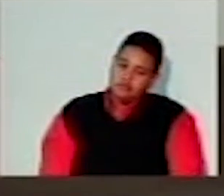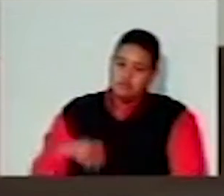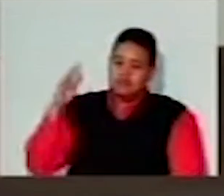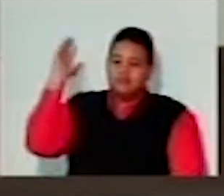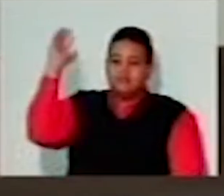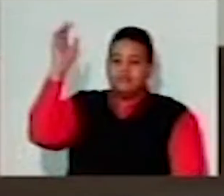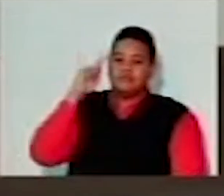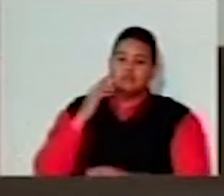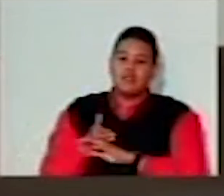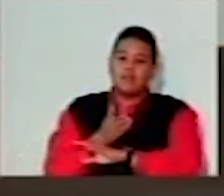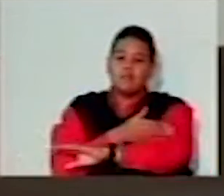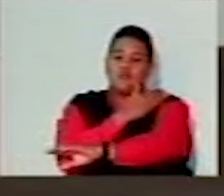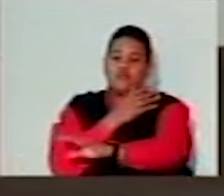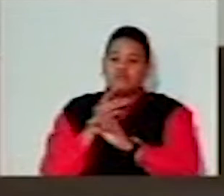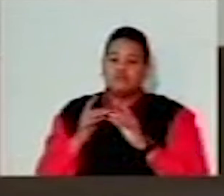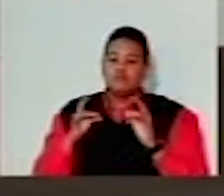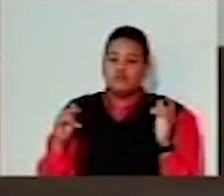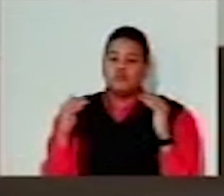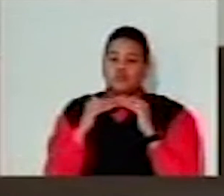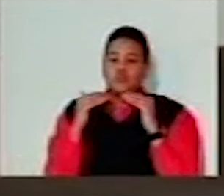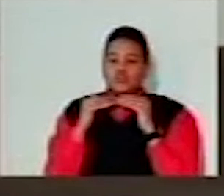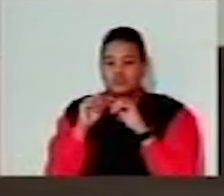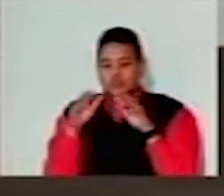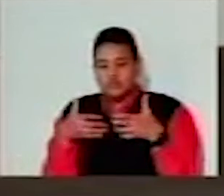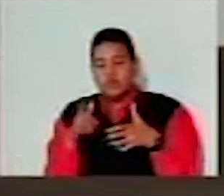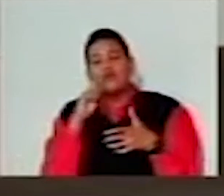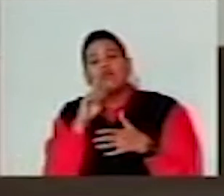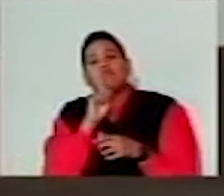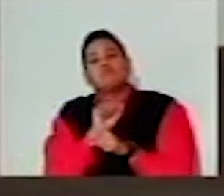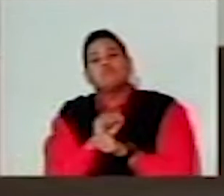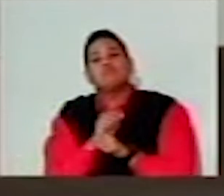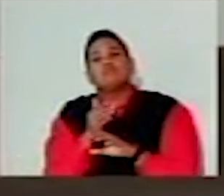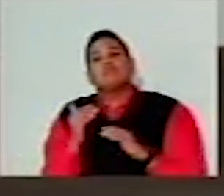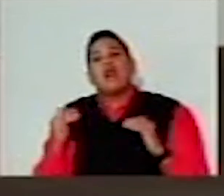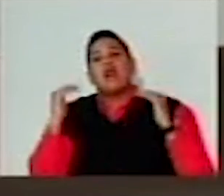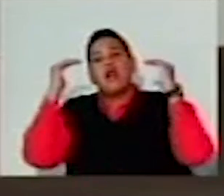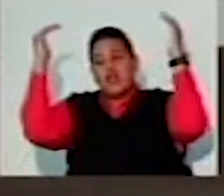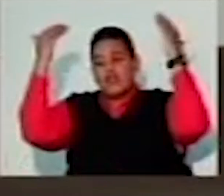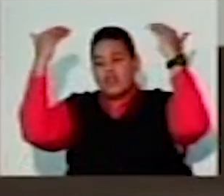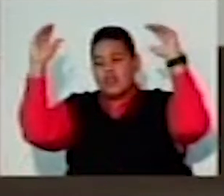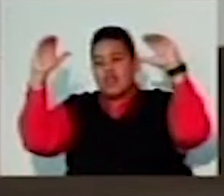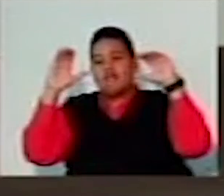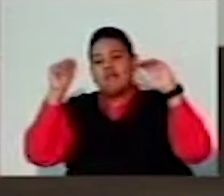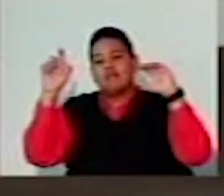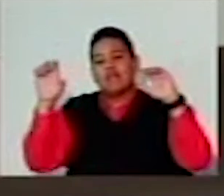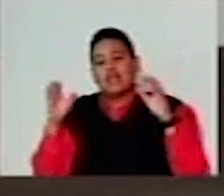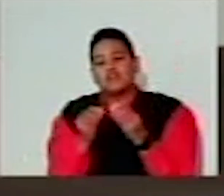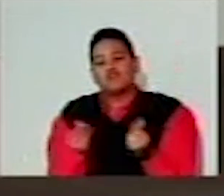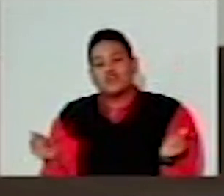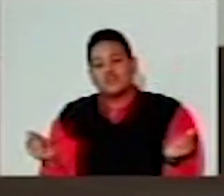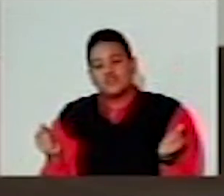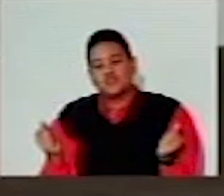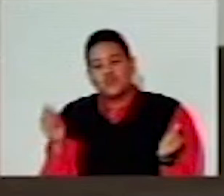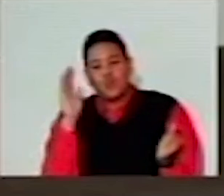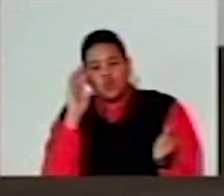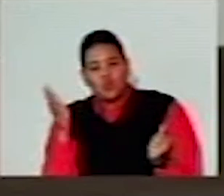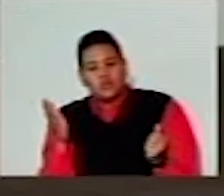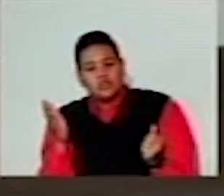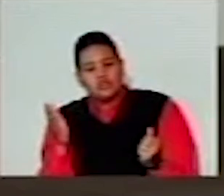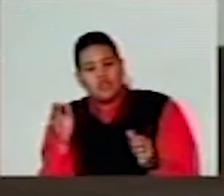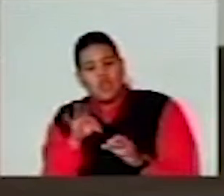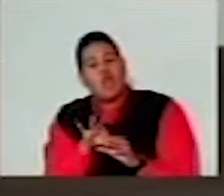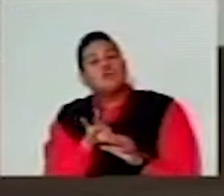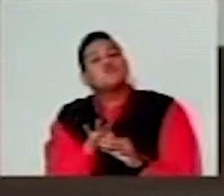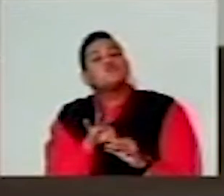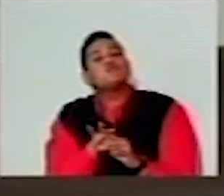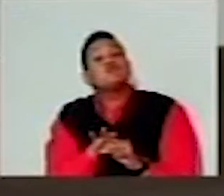ensure a higher level of case resolution, which will in turn improve crime solving and contribute